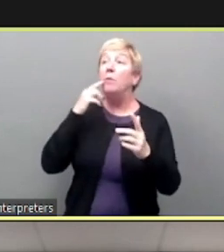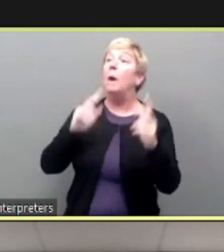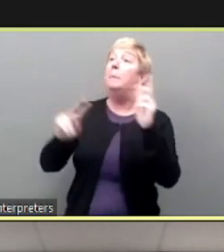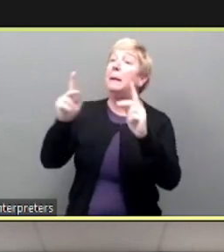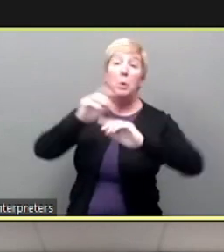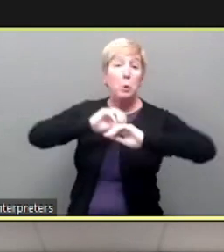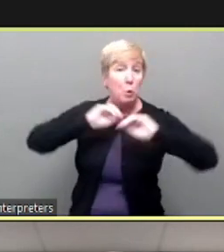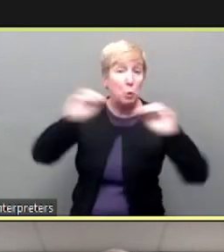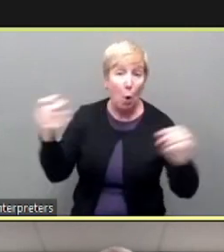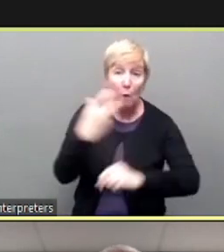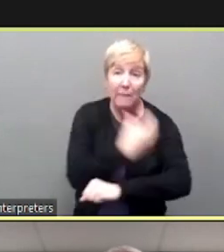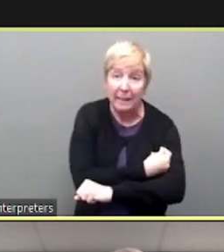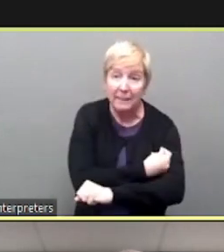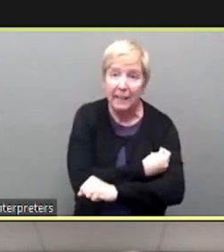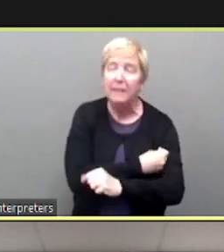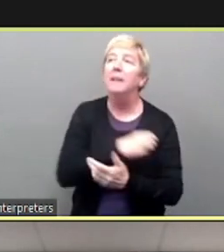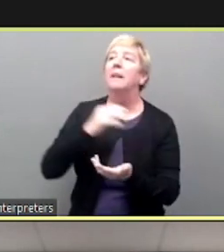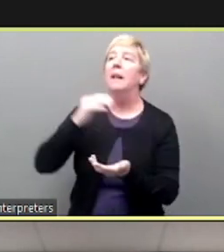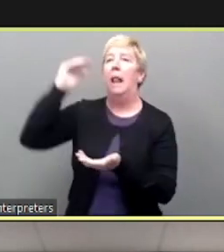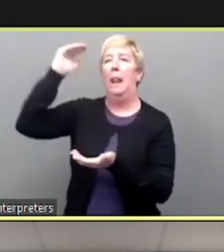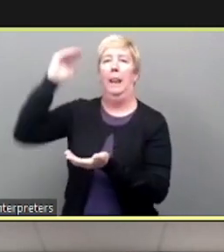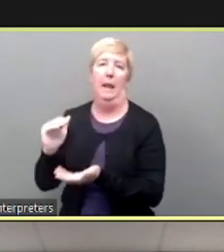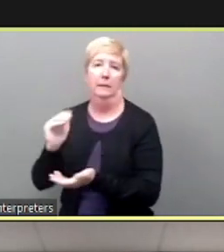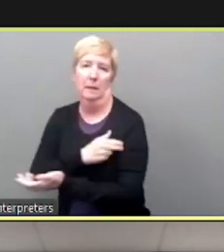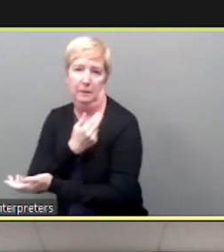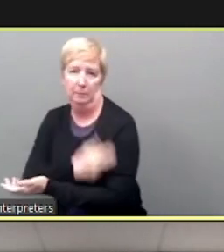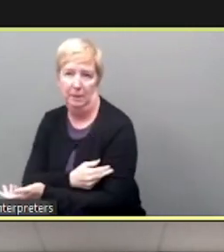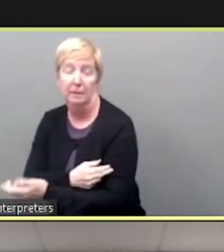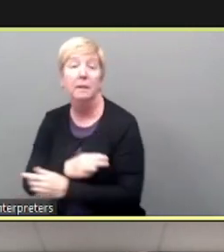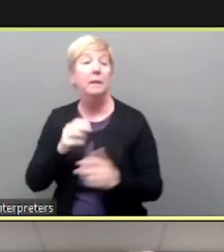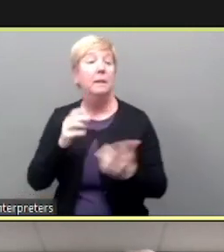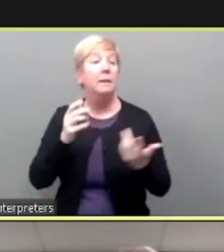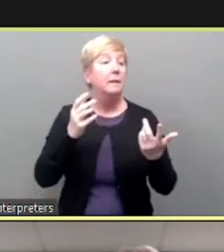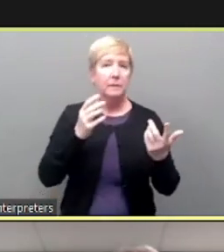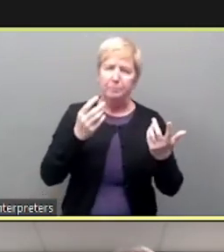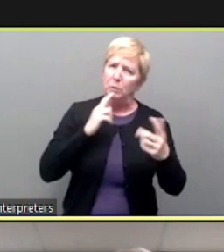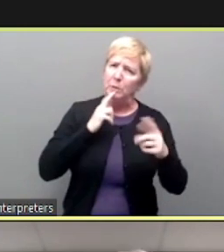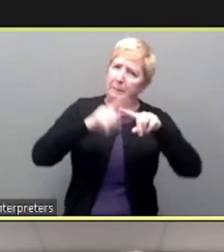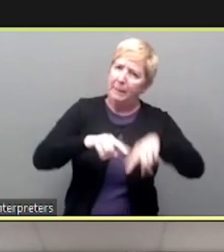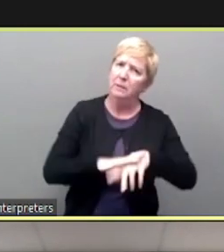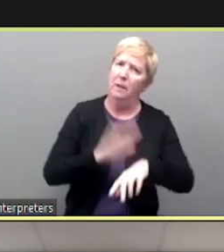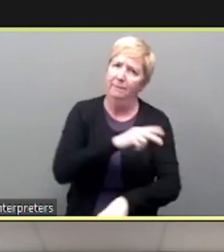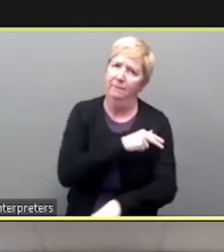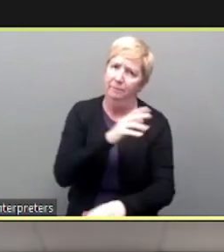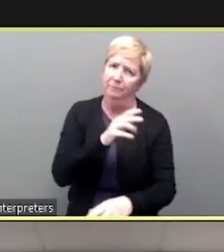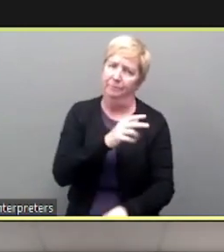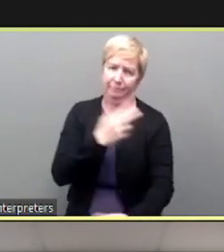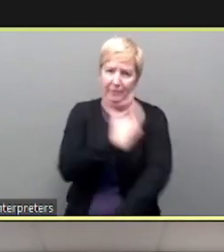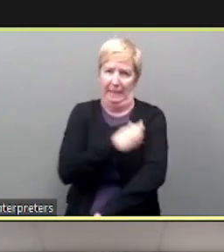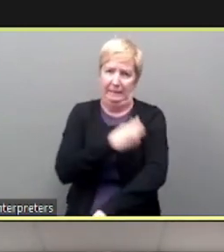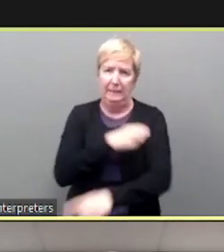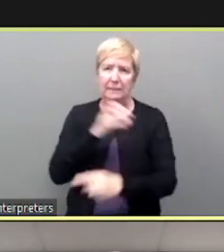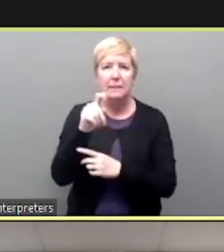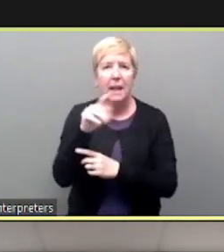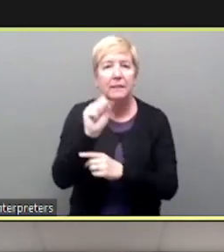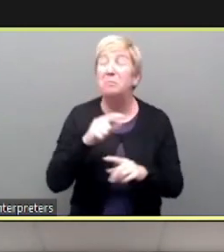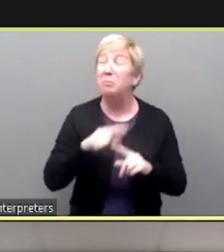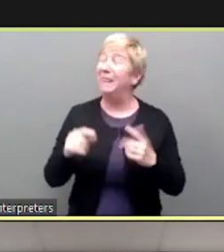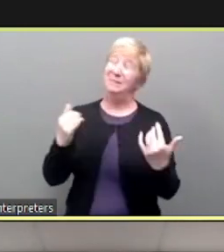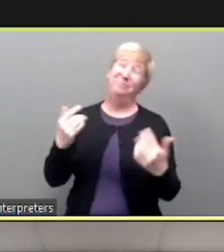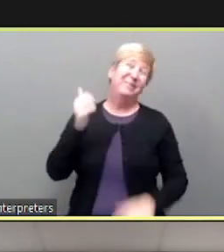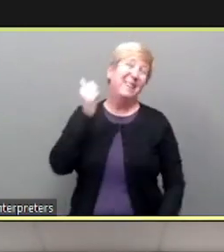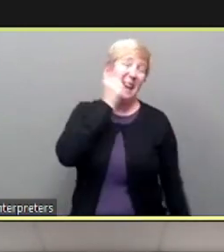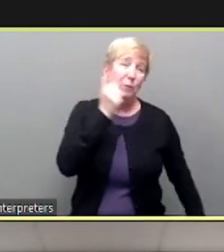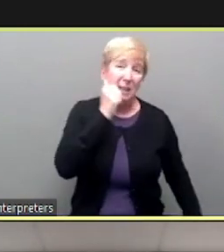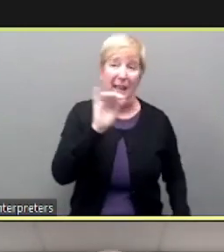people, a little lower hospitalization rate for vaccinated people. And every day, this is the worst part of my day, is